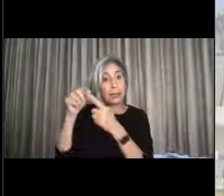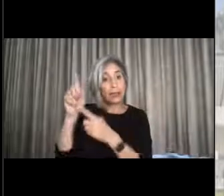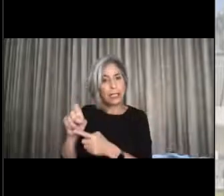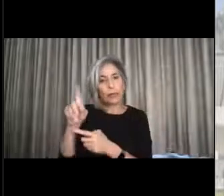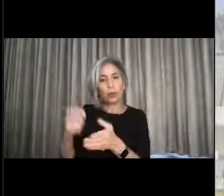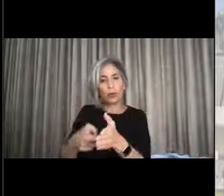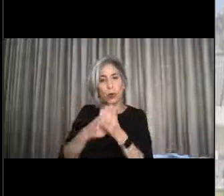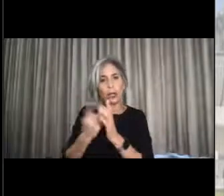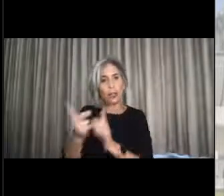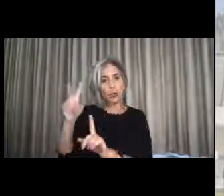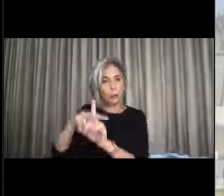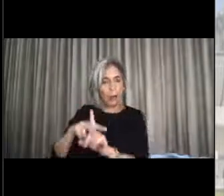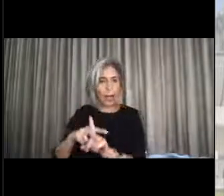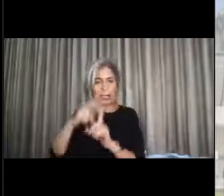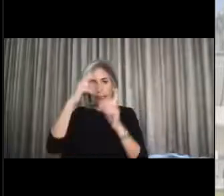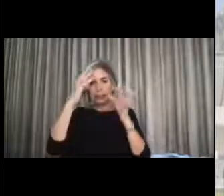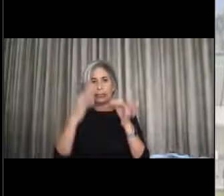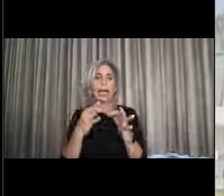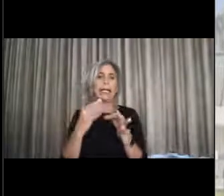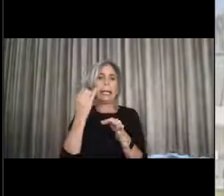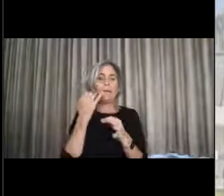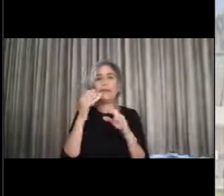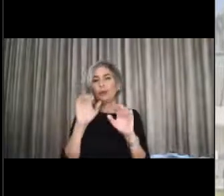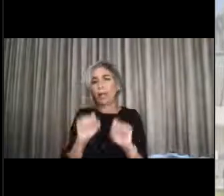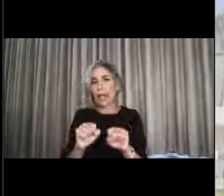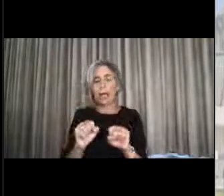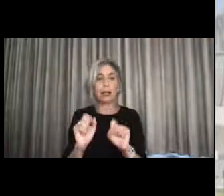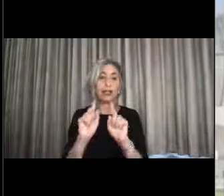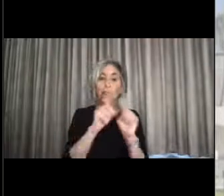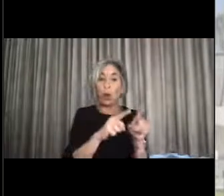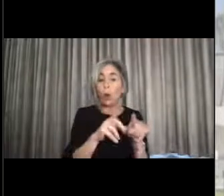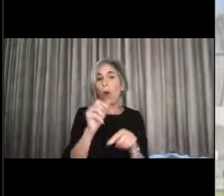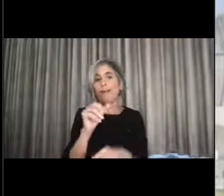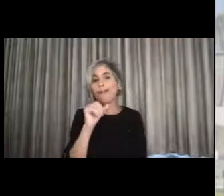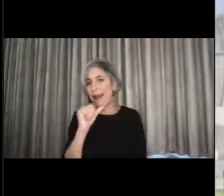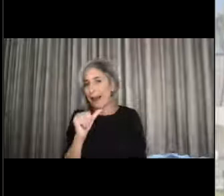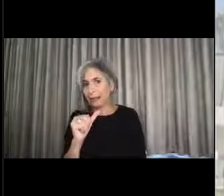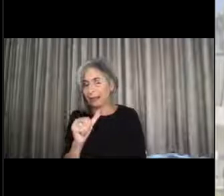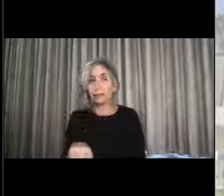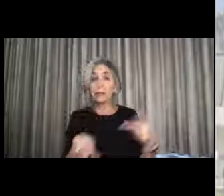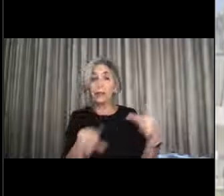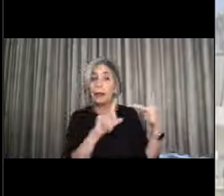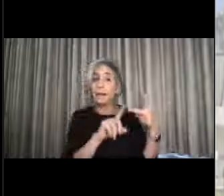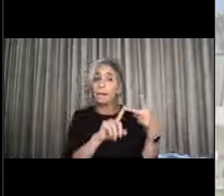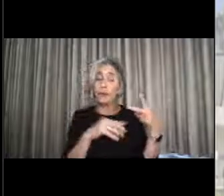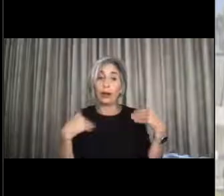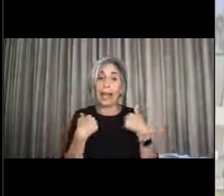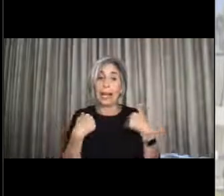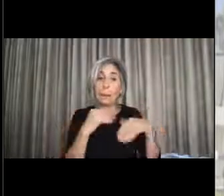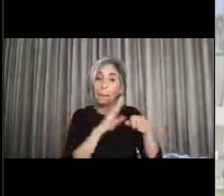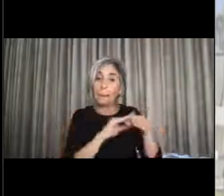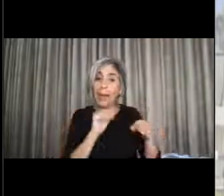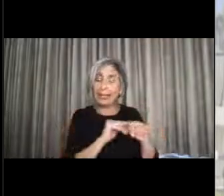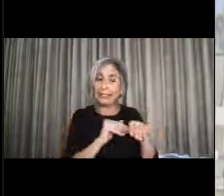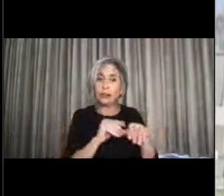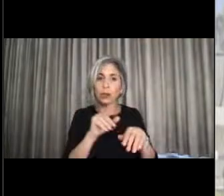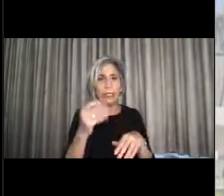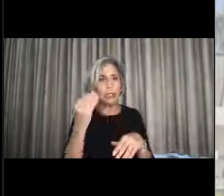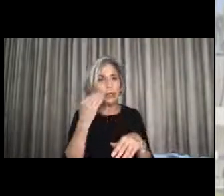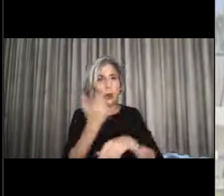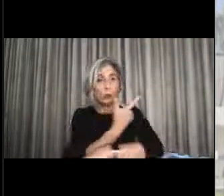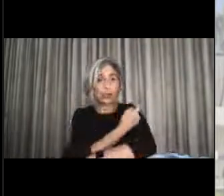your eligibility determined, be entered into the Special Needs Shelter Registry. For pet shelters, it's about making sure we know if your pet has their shots